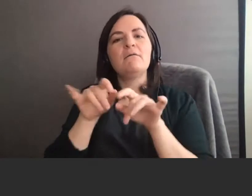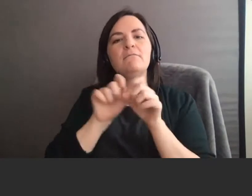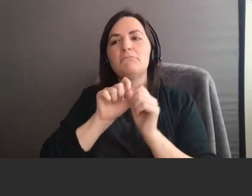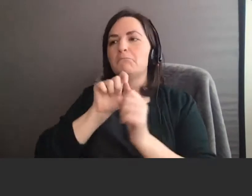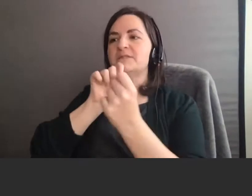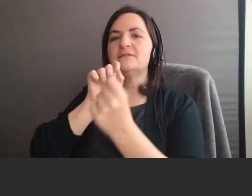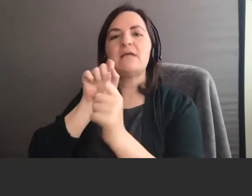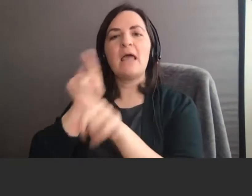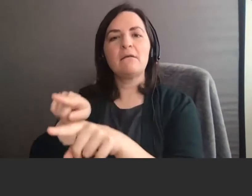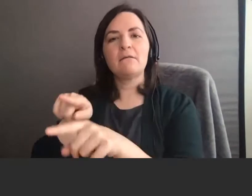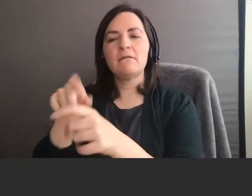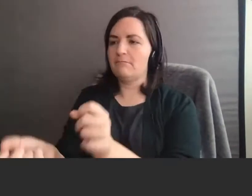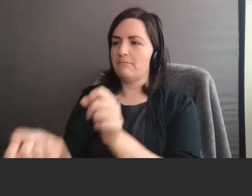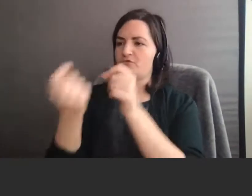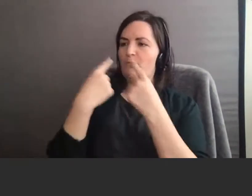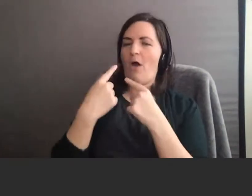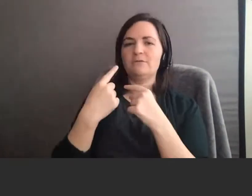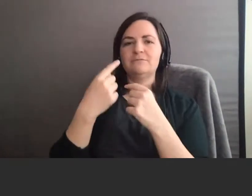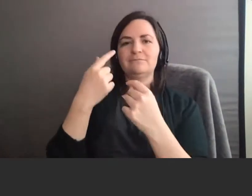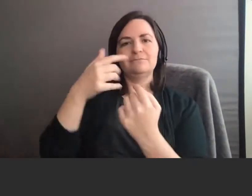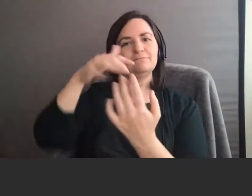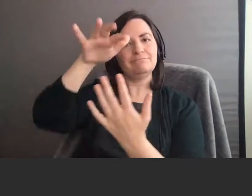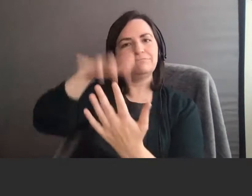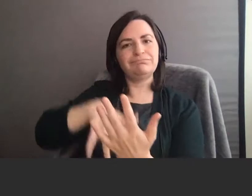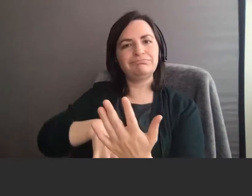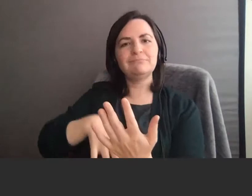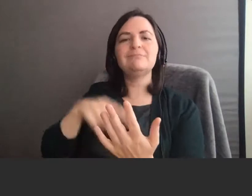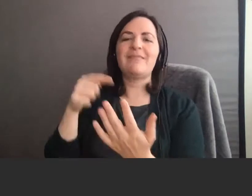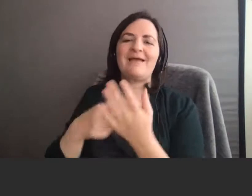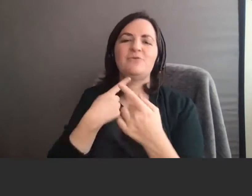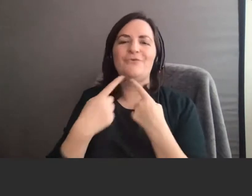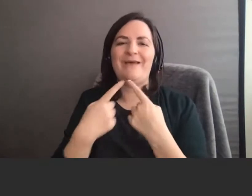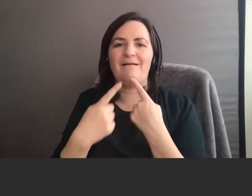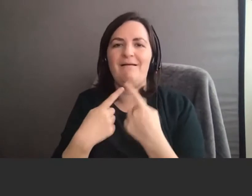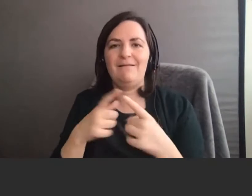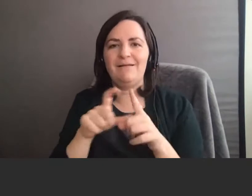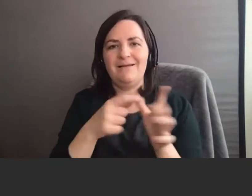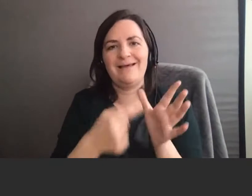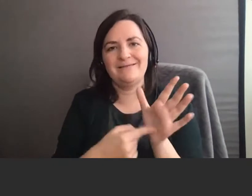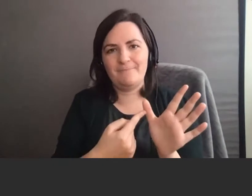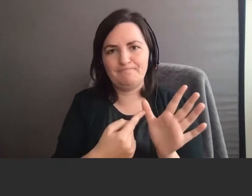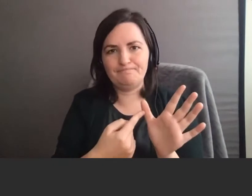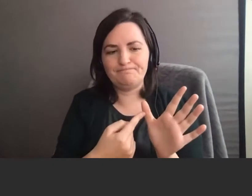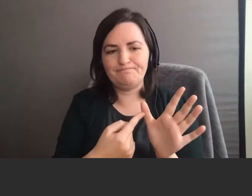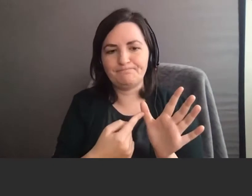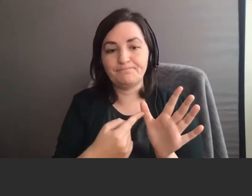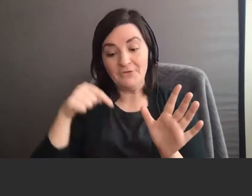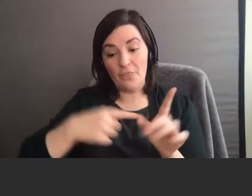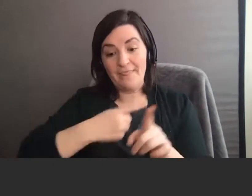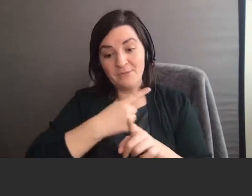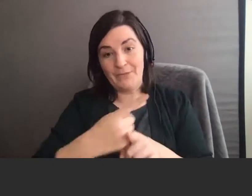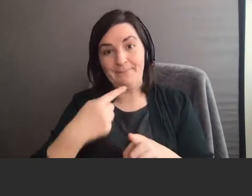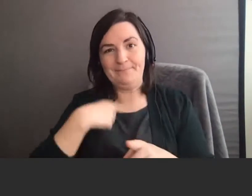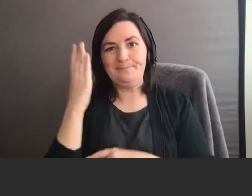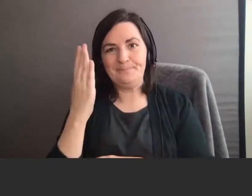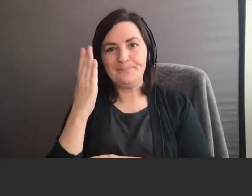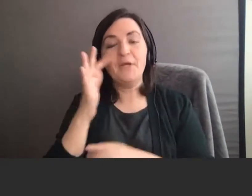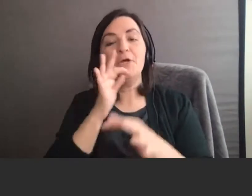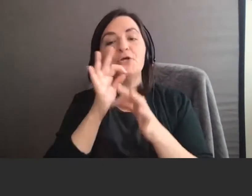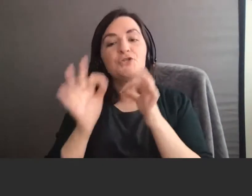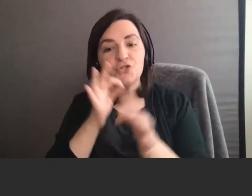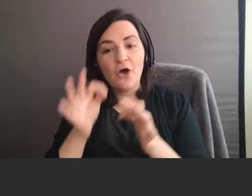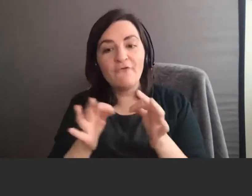are. Okay, so that's your data. And I've talked this week particularly about surveys